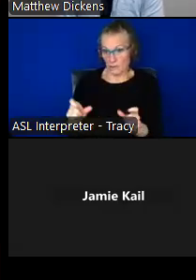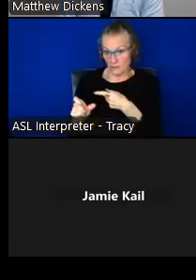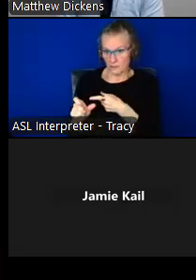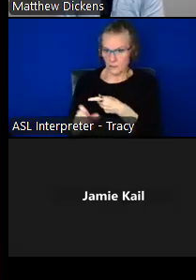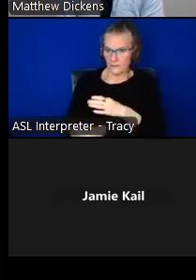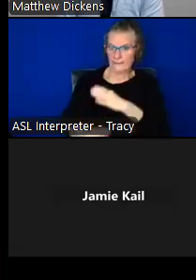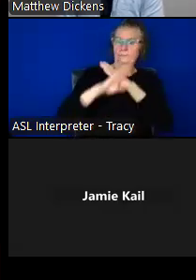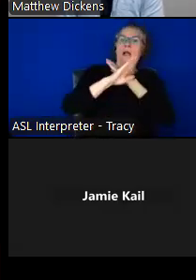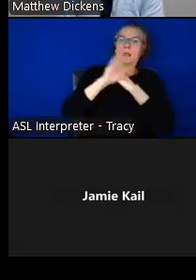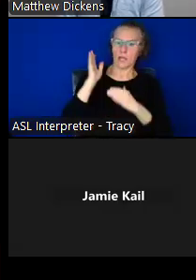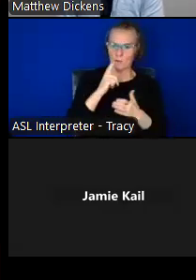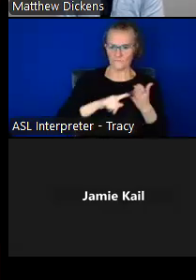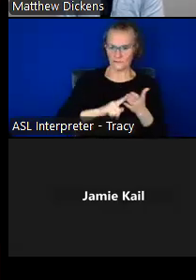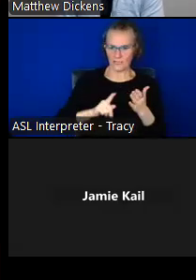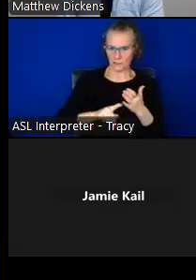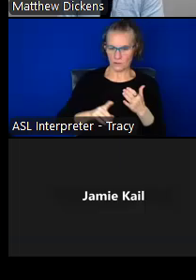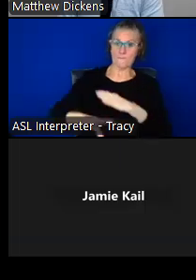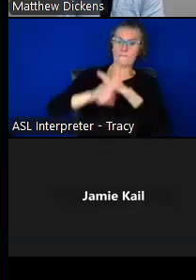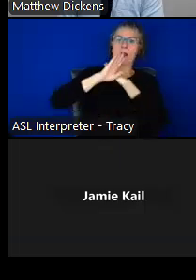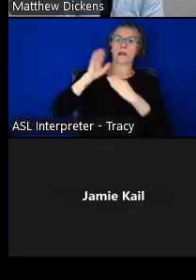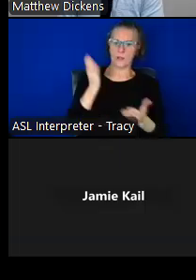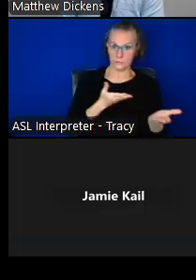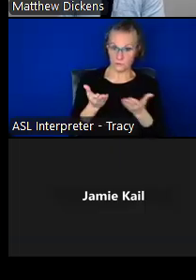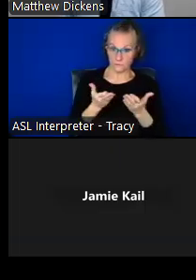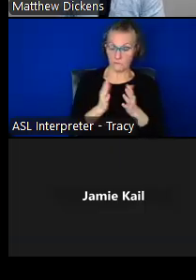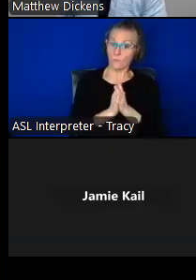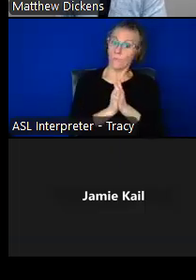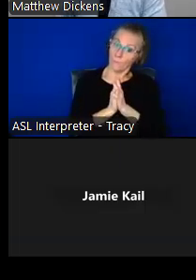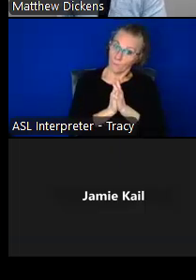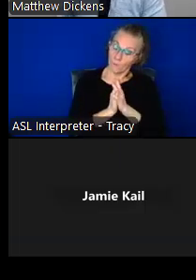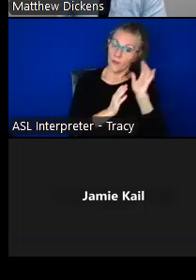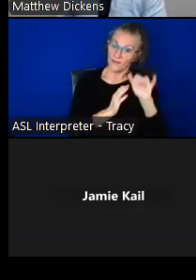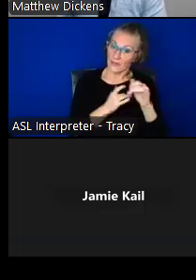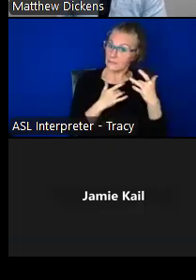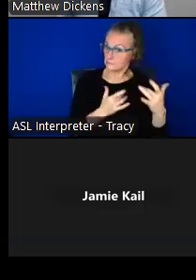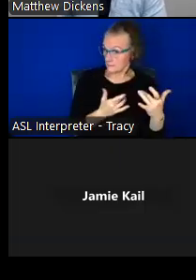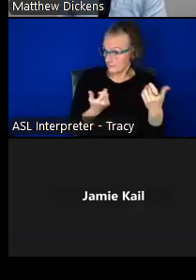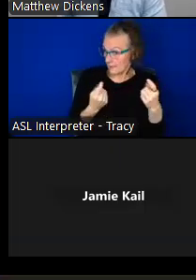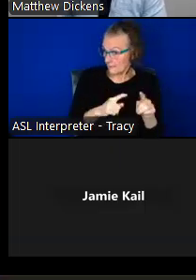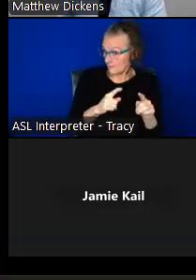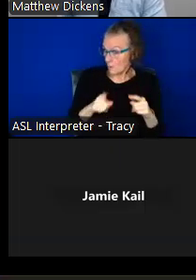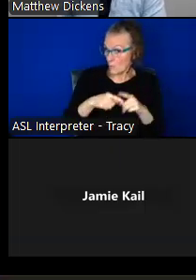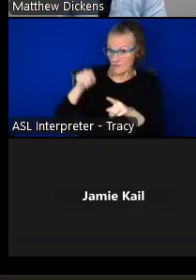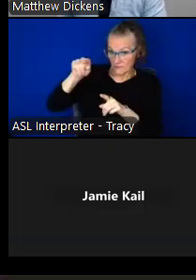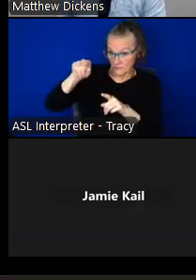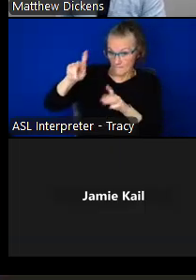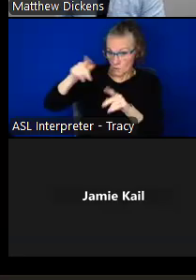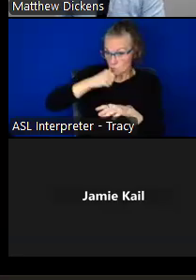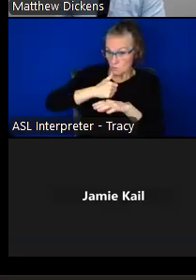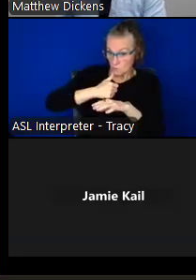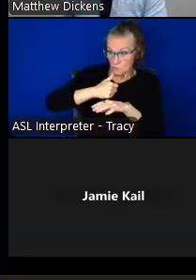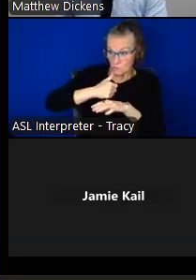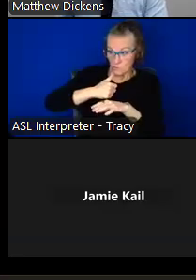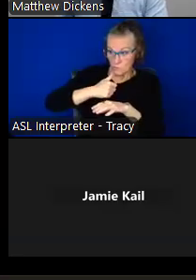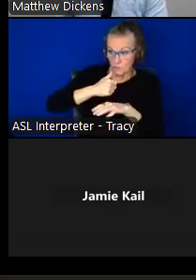interfering with our investigation or services. This is most likely to occur when an alleged perpetrator knows they are doing